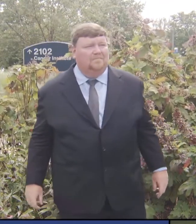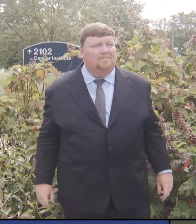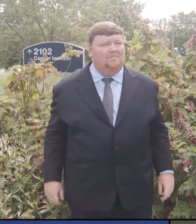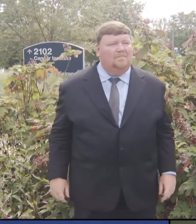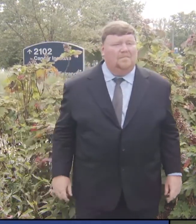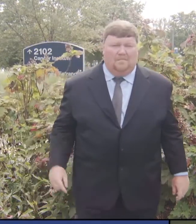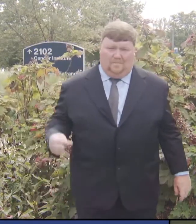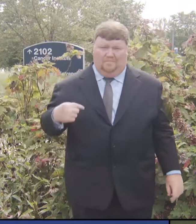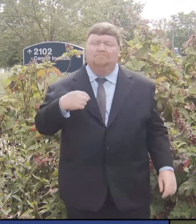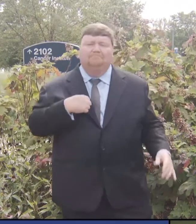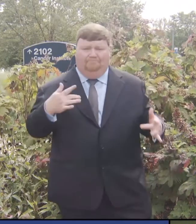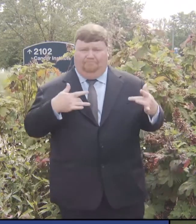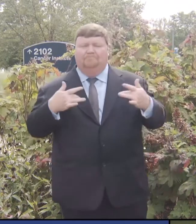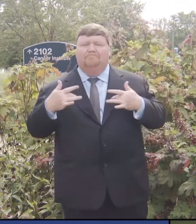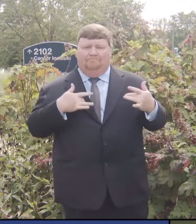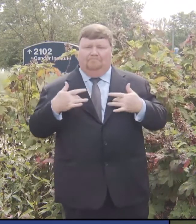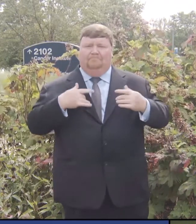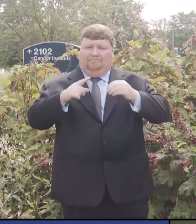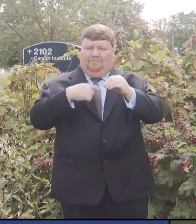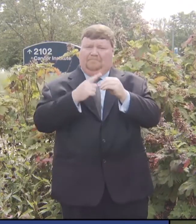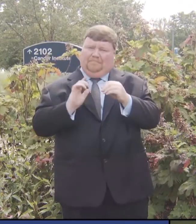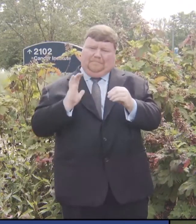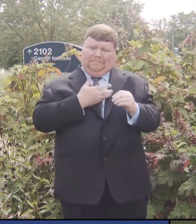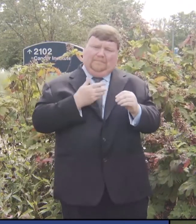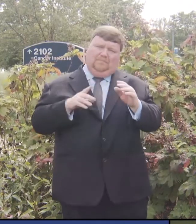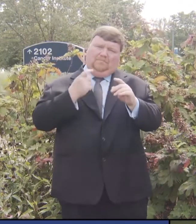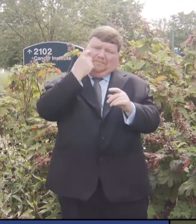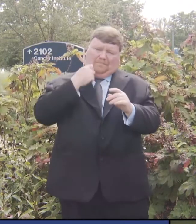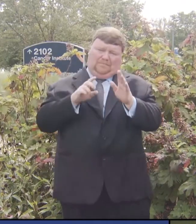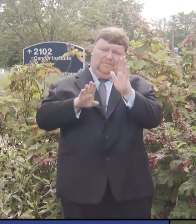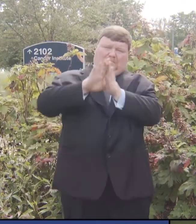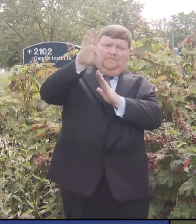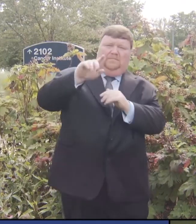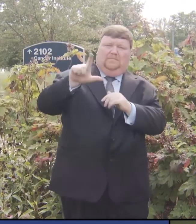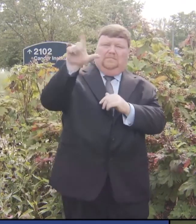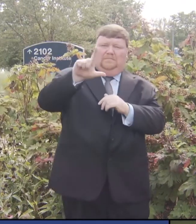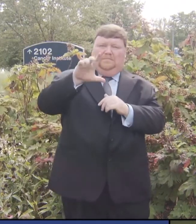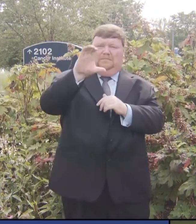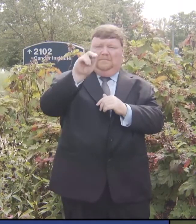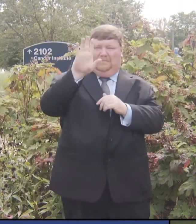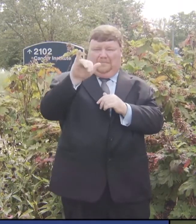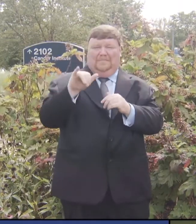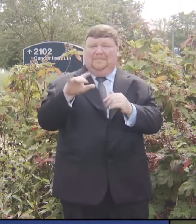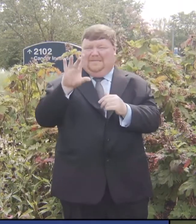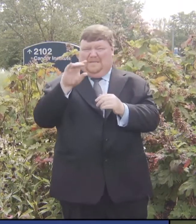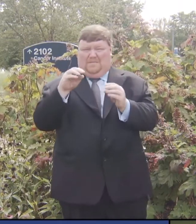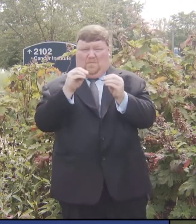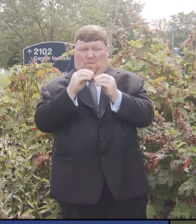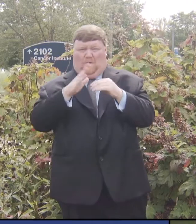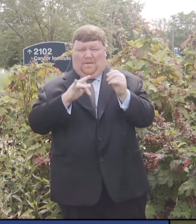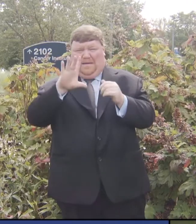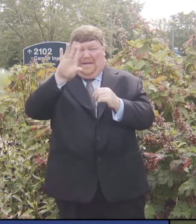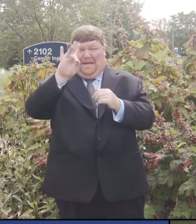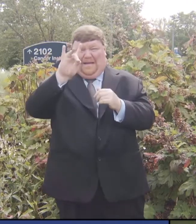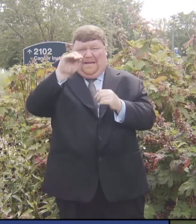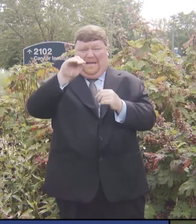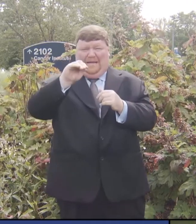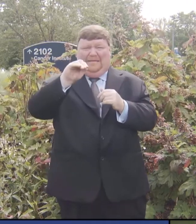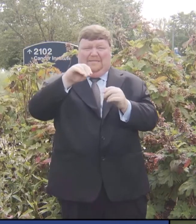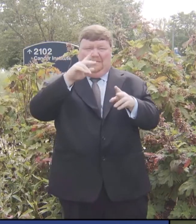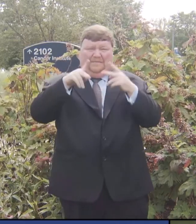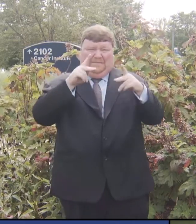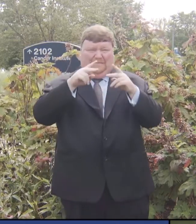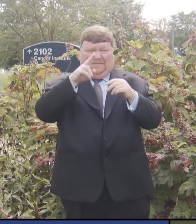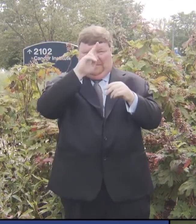I'm absolutely concerned about the surge in Lancaster County. As I mentioned in my comments, over 80 hospitalized on average last week. It's concerning to